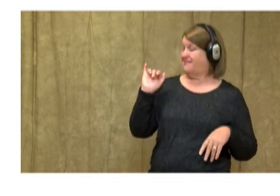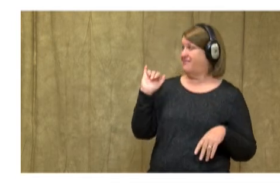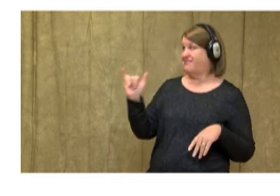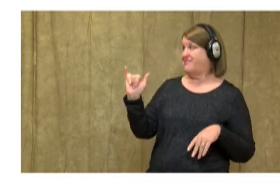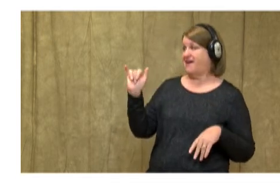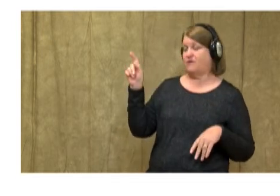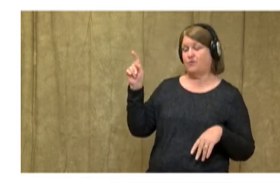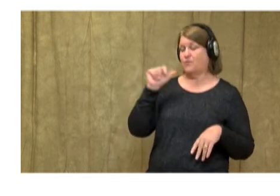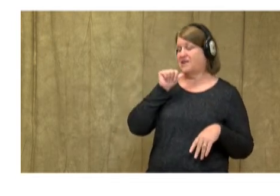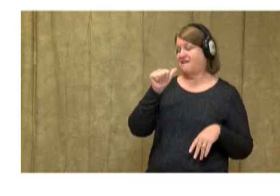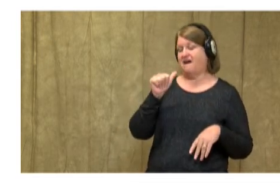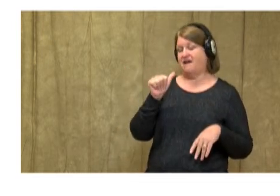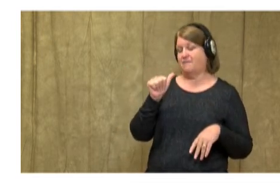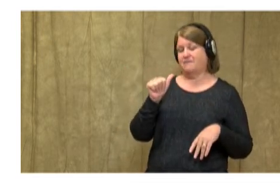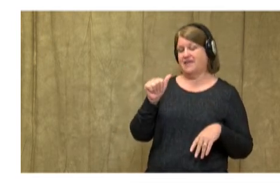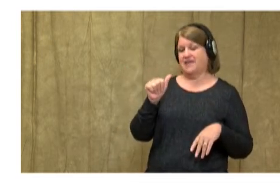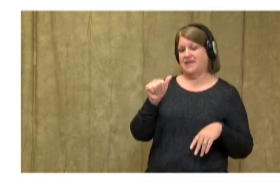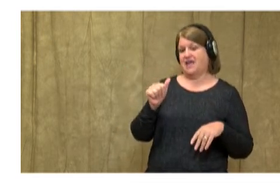arrow.